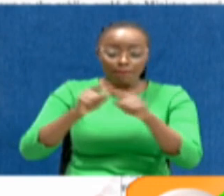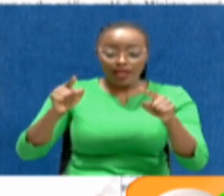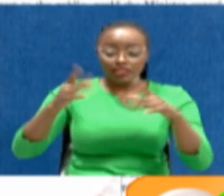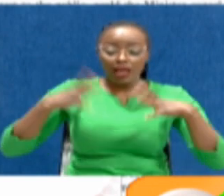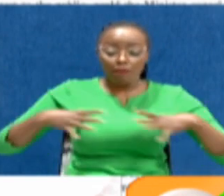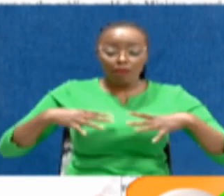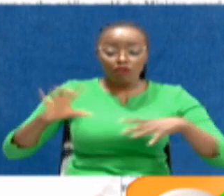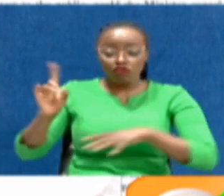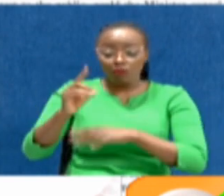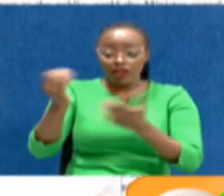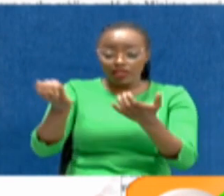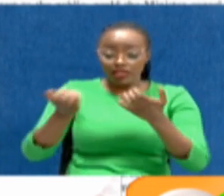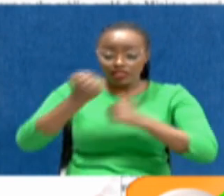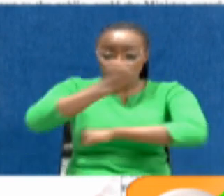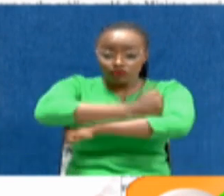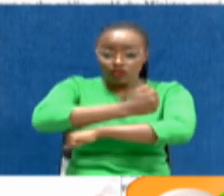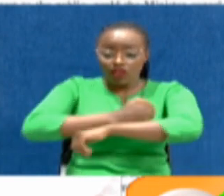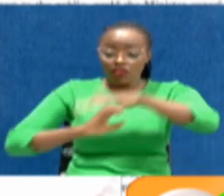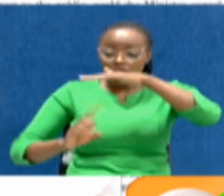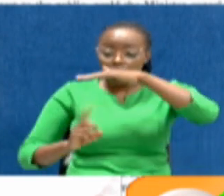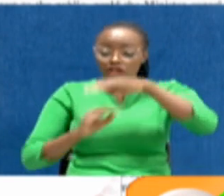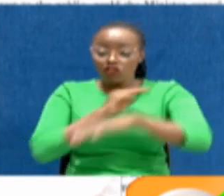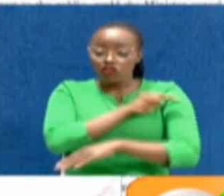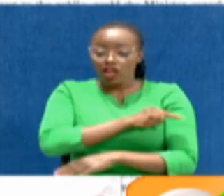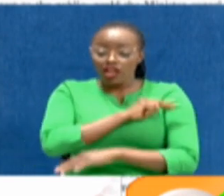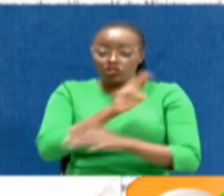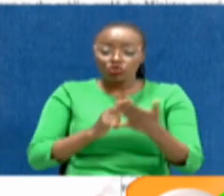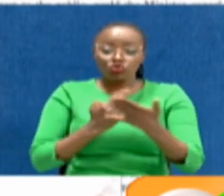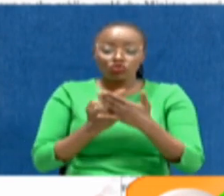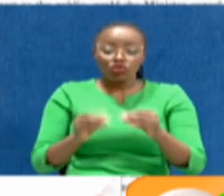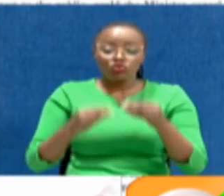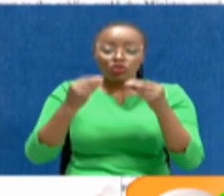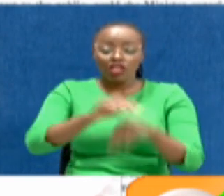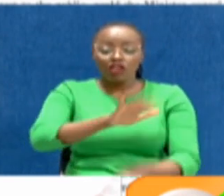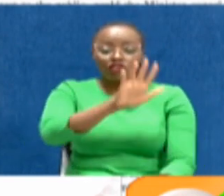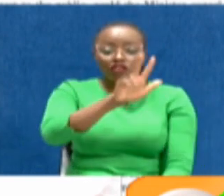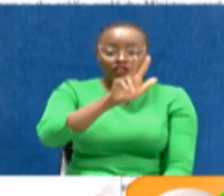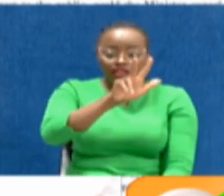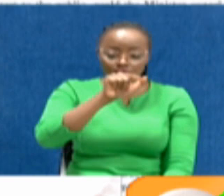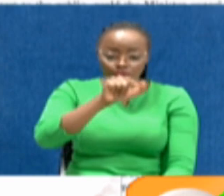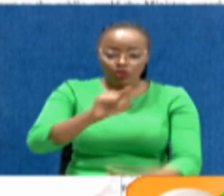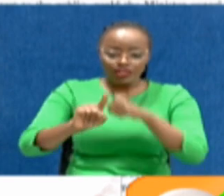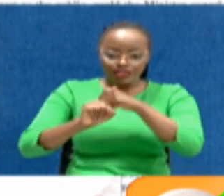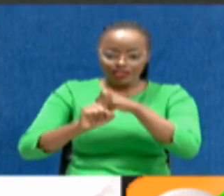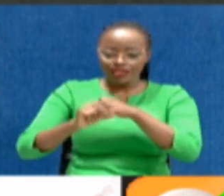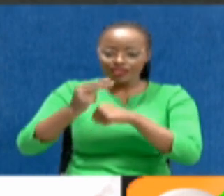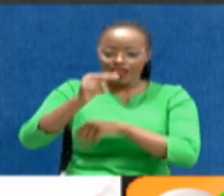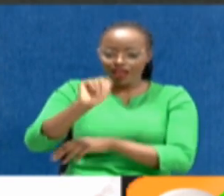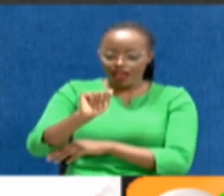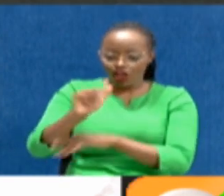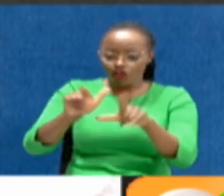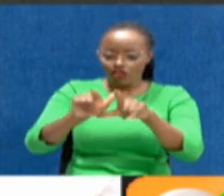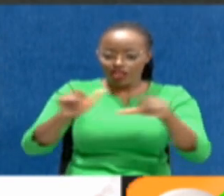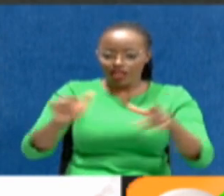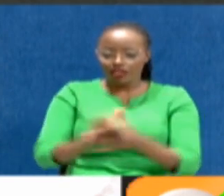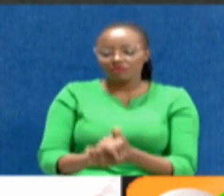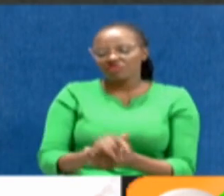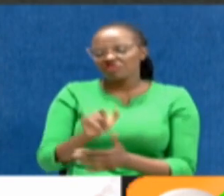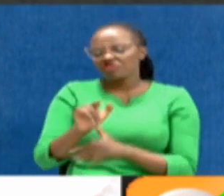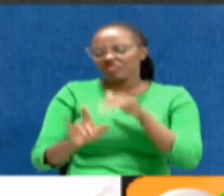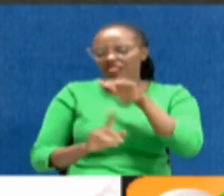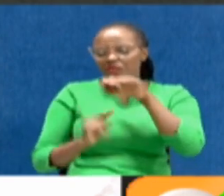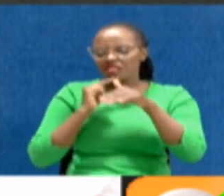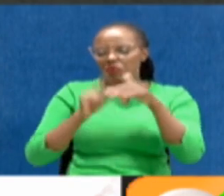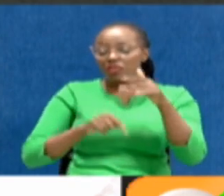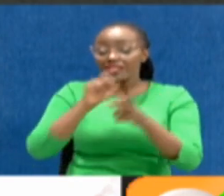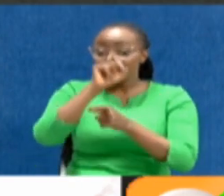school and that they had the Ministry of Natural Resources to give them 53.68 hectares. A bullish Lotodo asserting